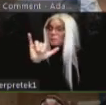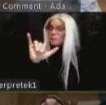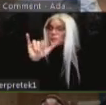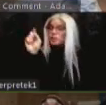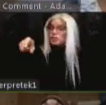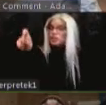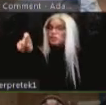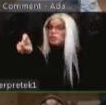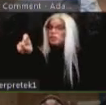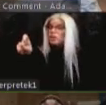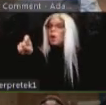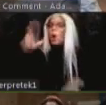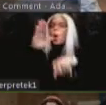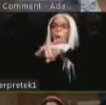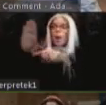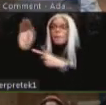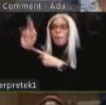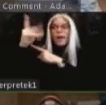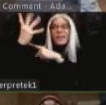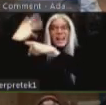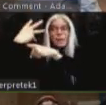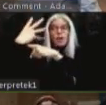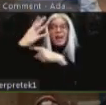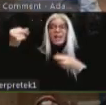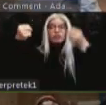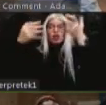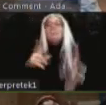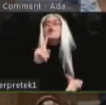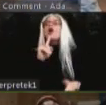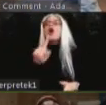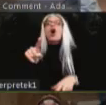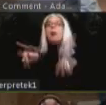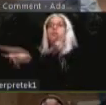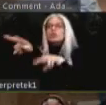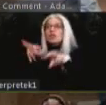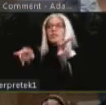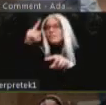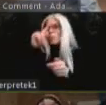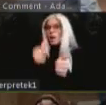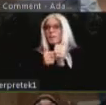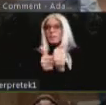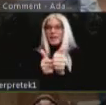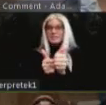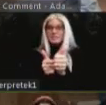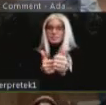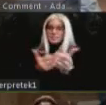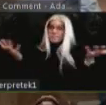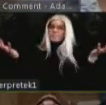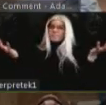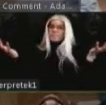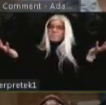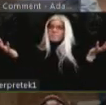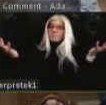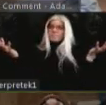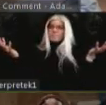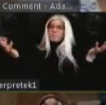onboard cameras and driver are observing for compliance, so that animus is not directed at the drivers for this,